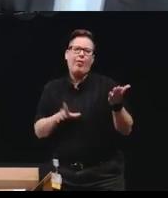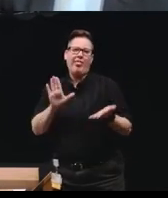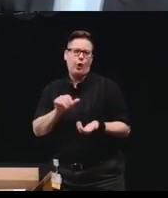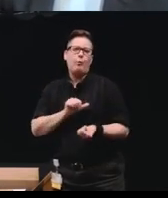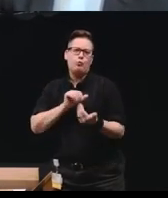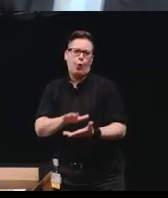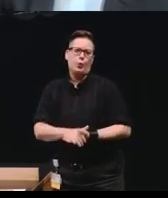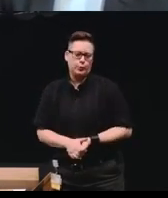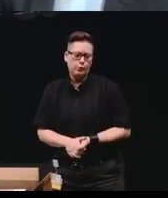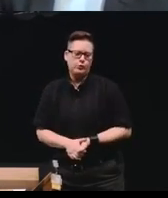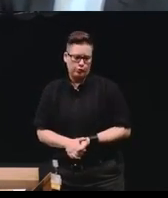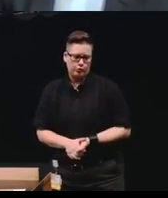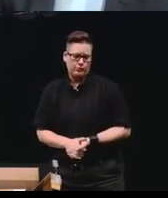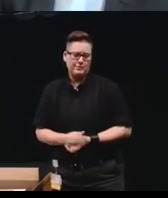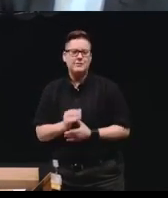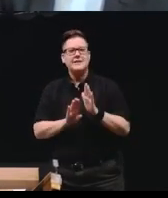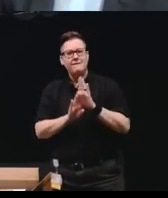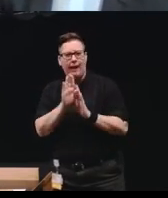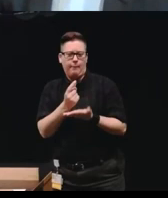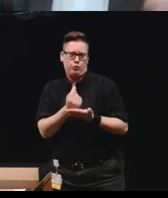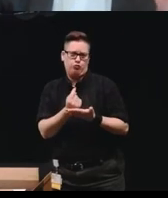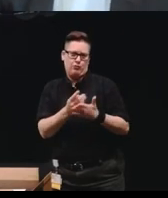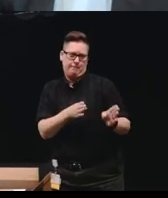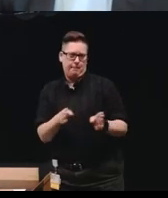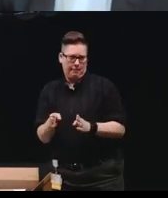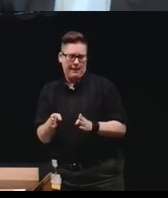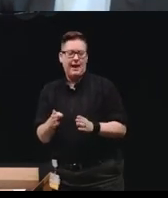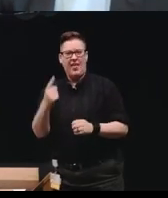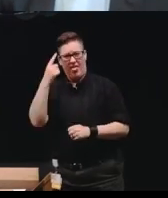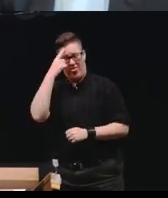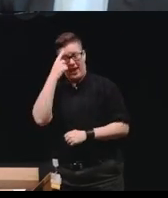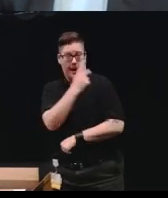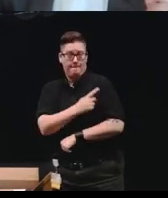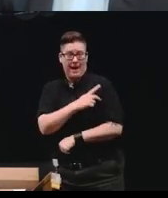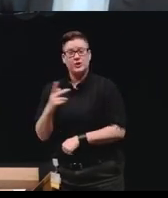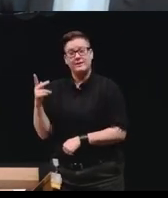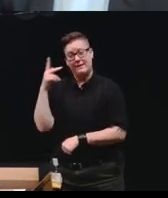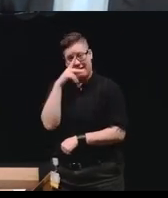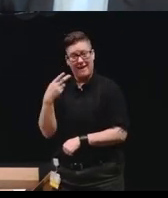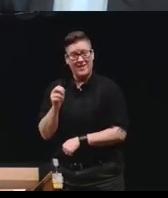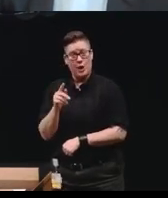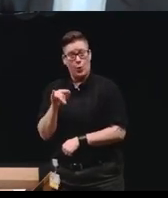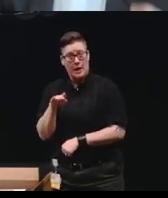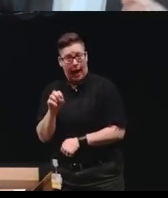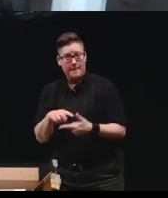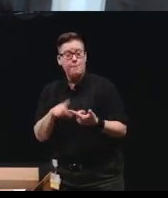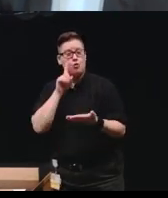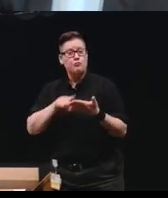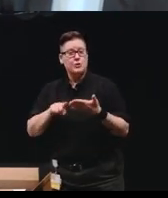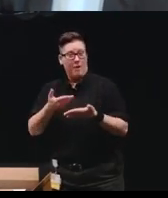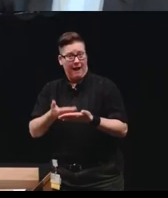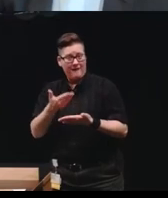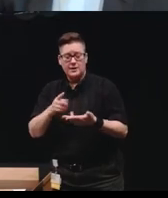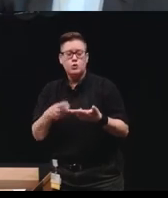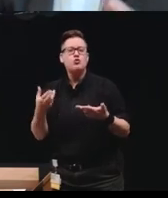that to develop treatment plans, think about phenotype, research evidence,